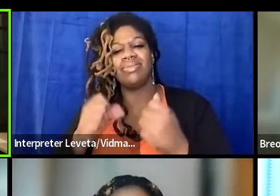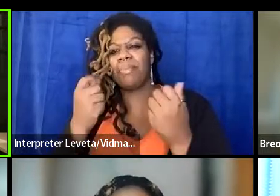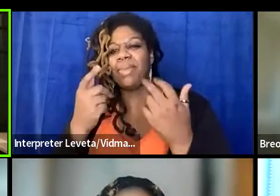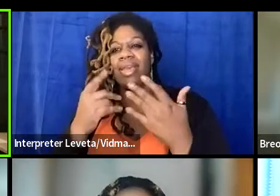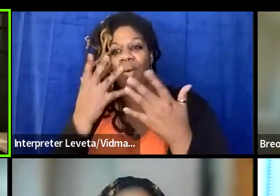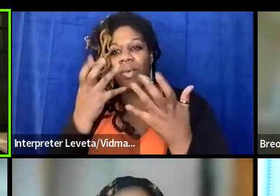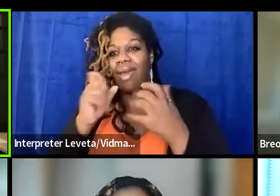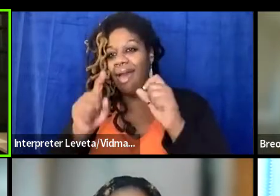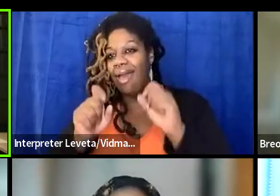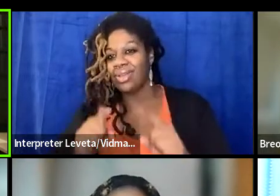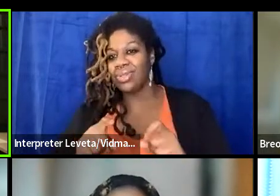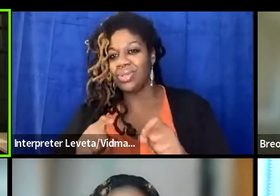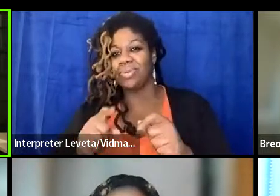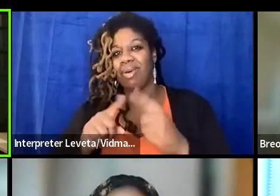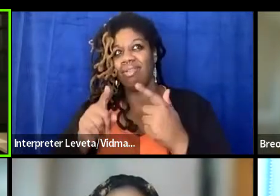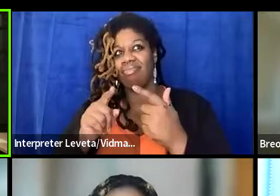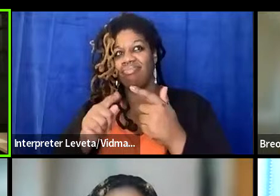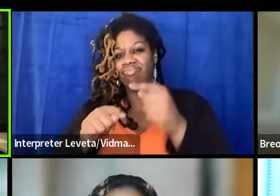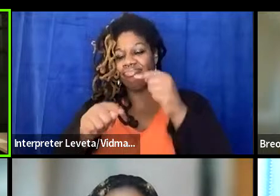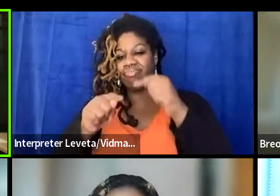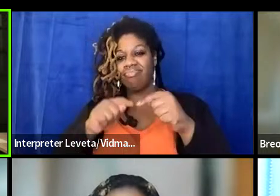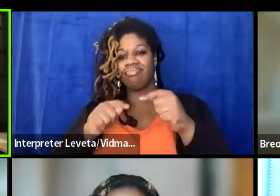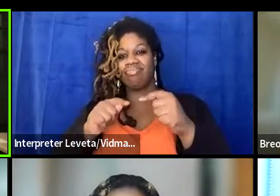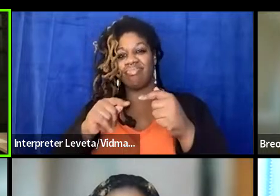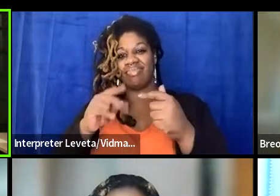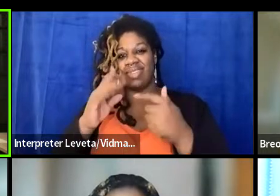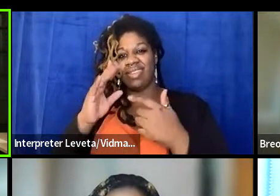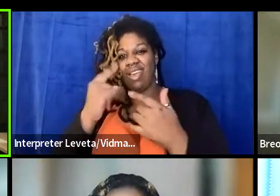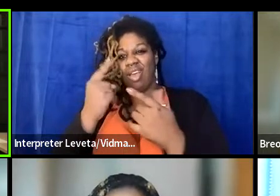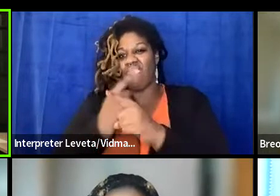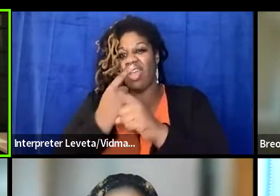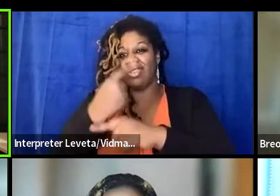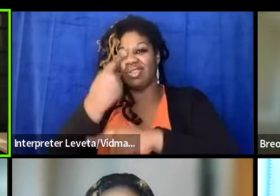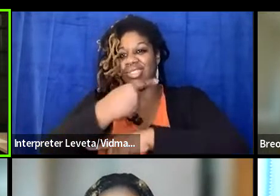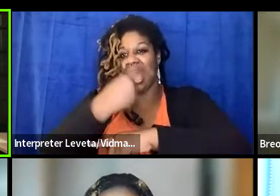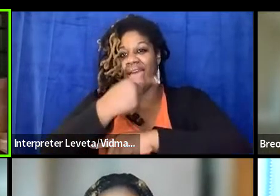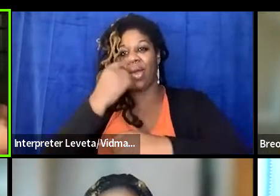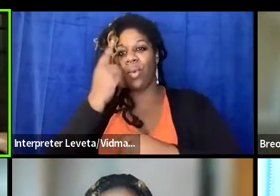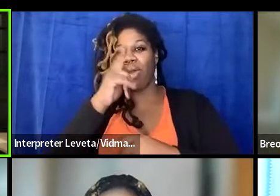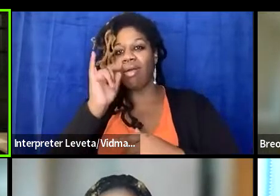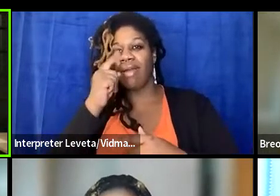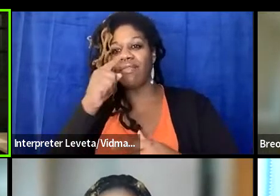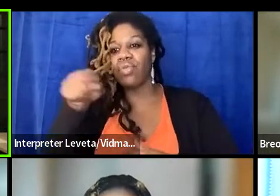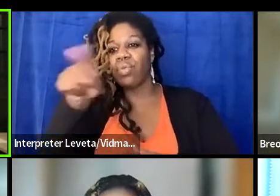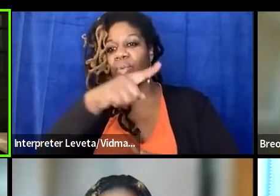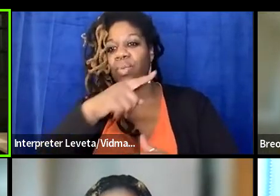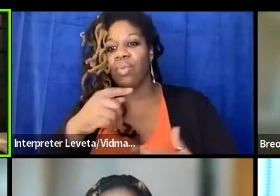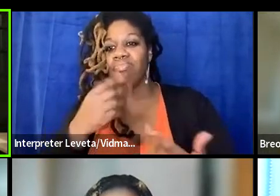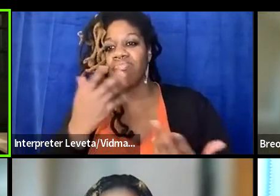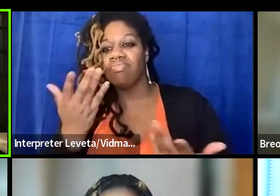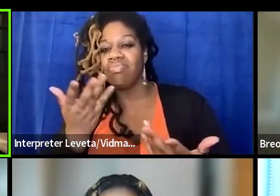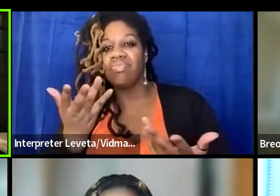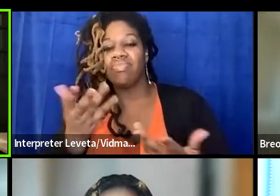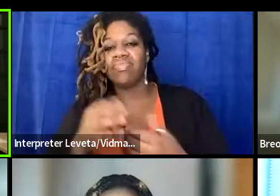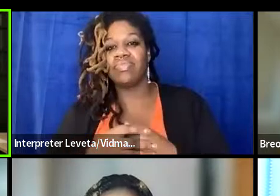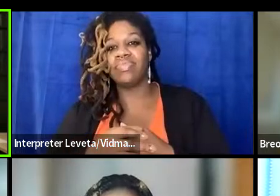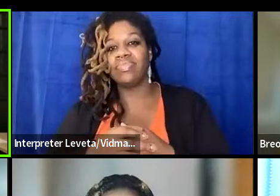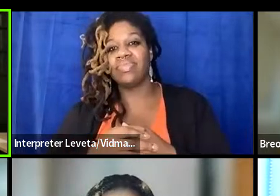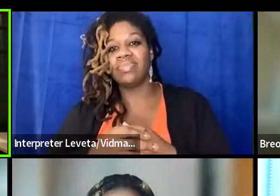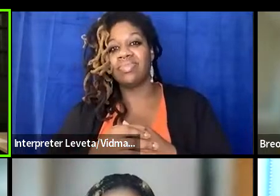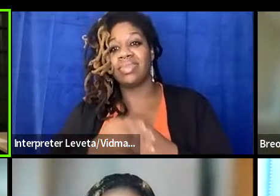look like? Well, of course, now with the pandemic, I have to ask before and after